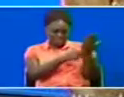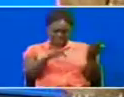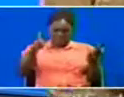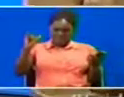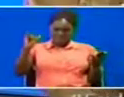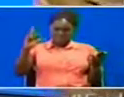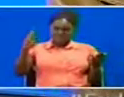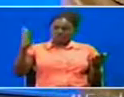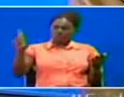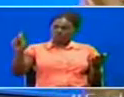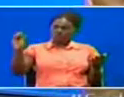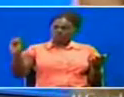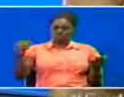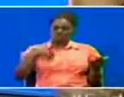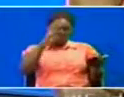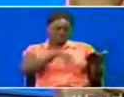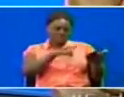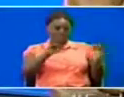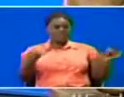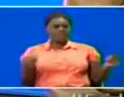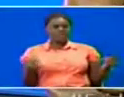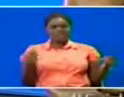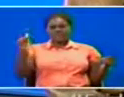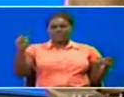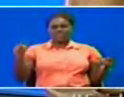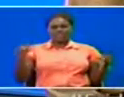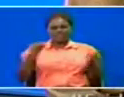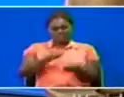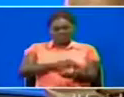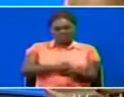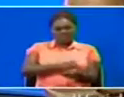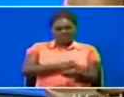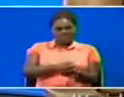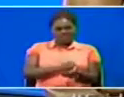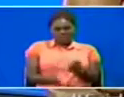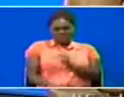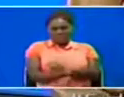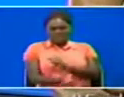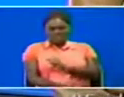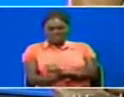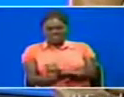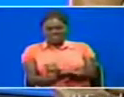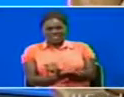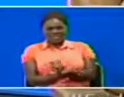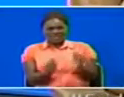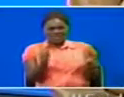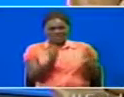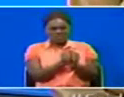Ruto, and I will read the news for you. This is KTN Friday briefing. We are with